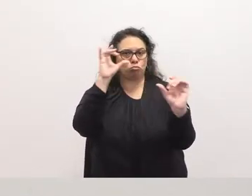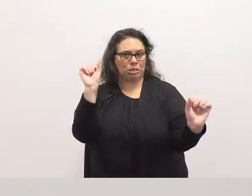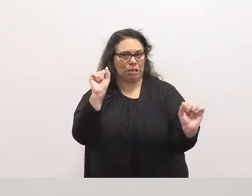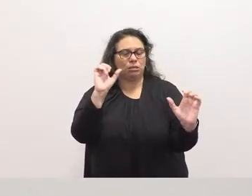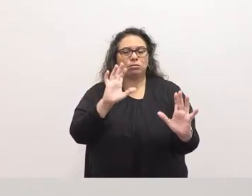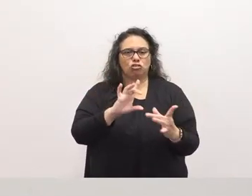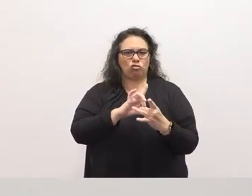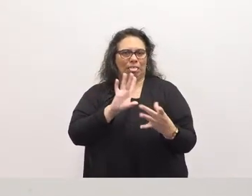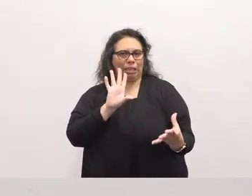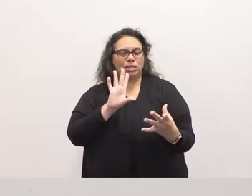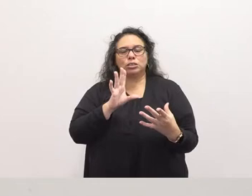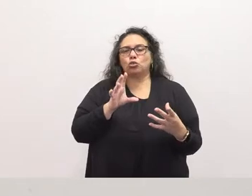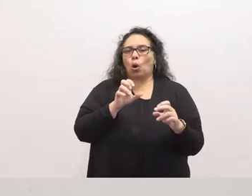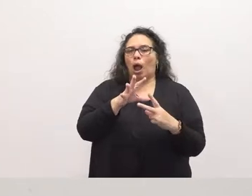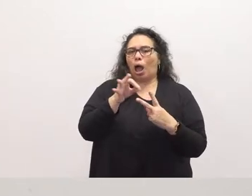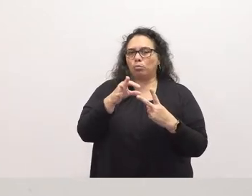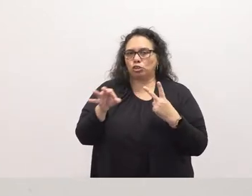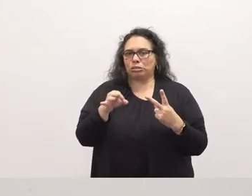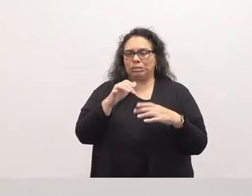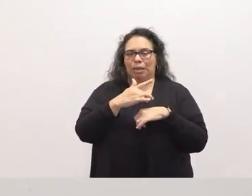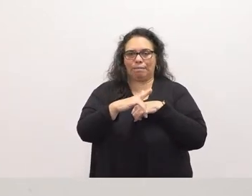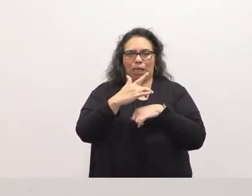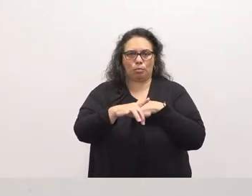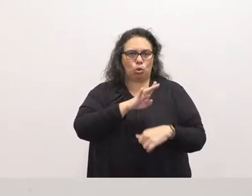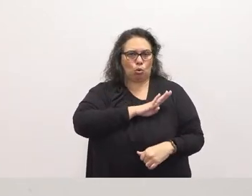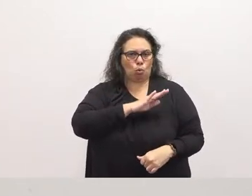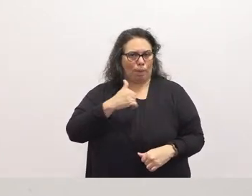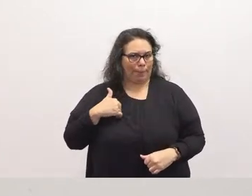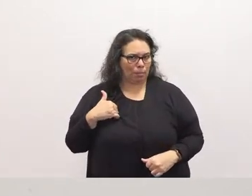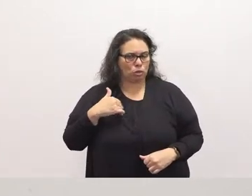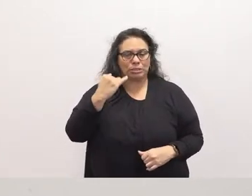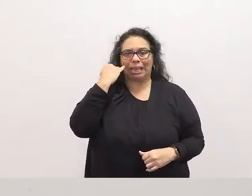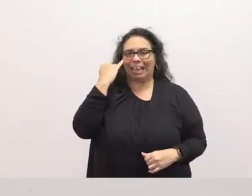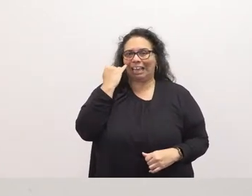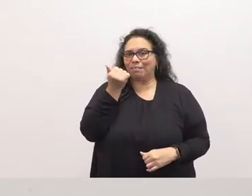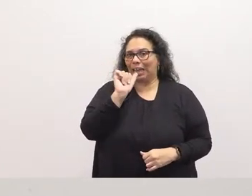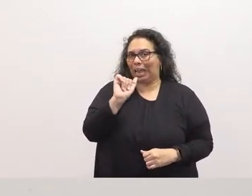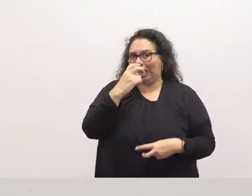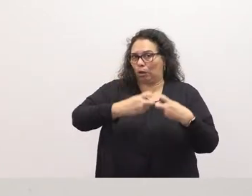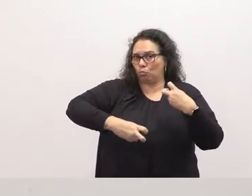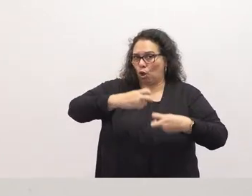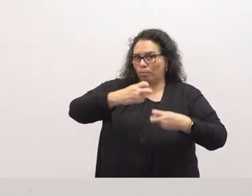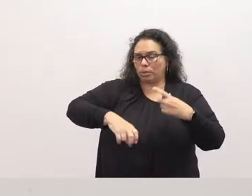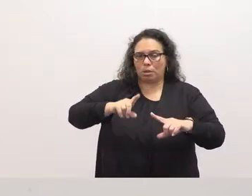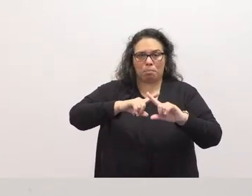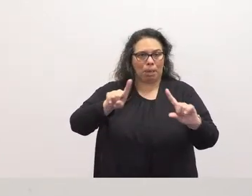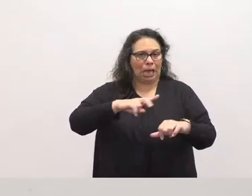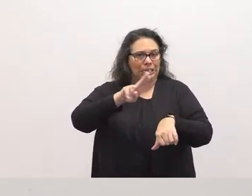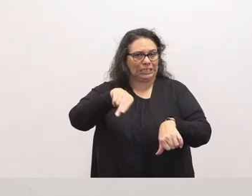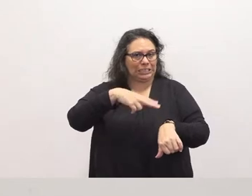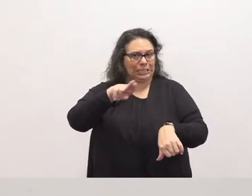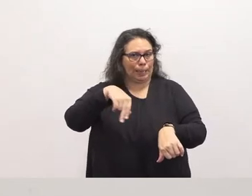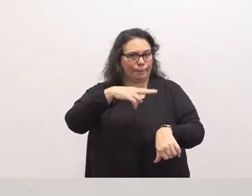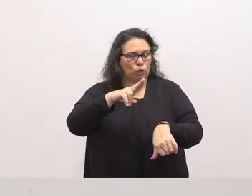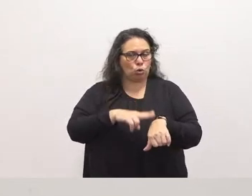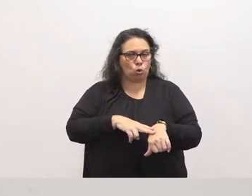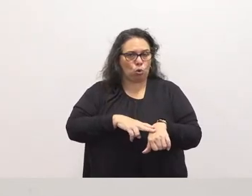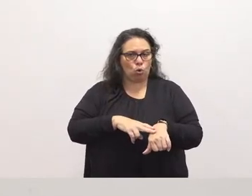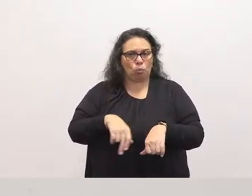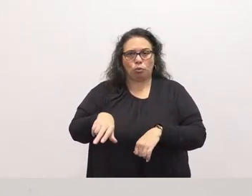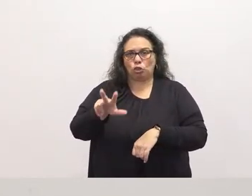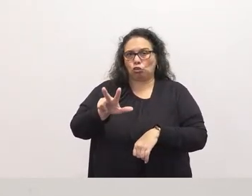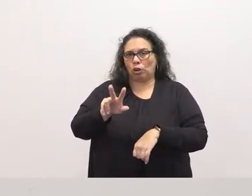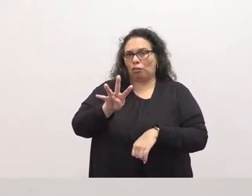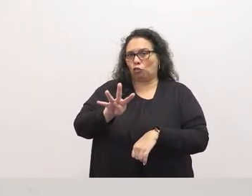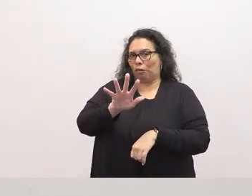there are options still available to the board members if there's any problems. But this is typically, you know,